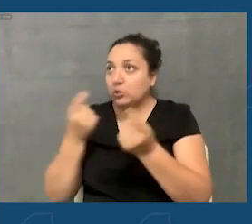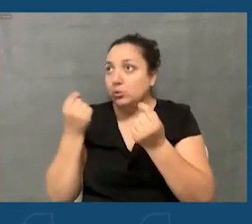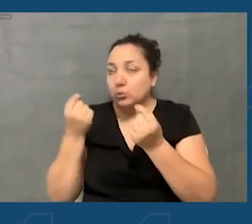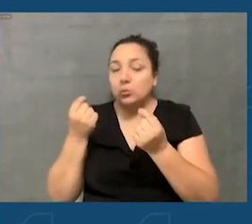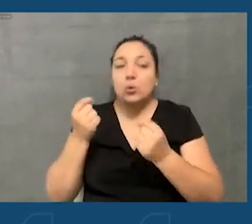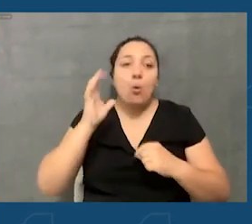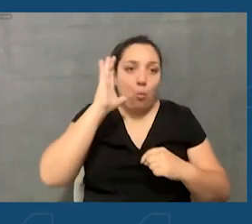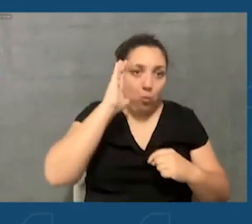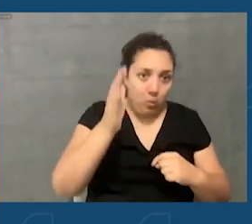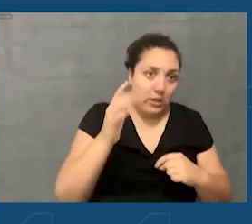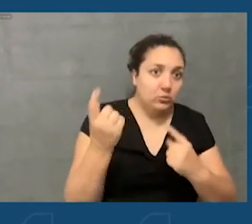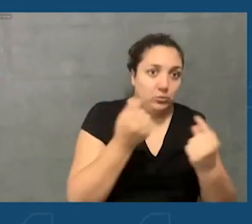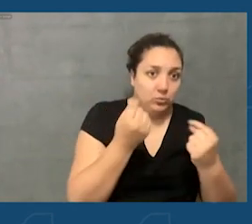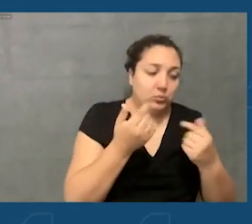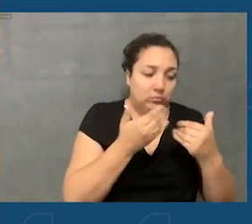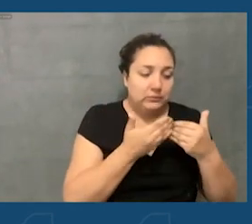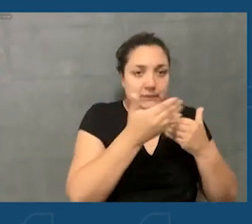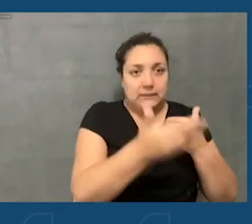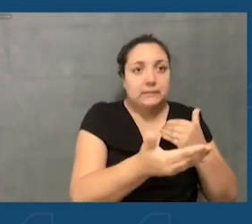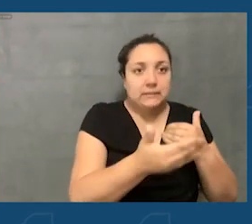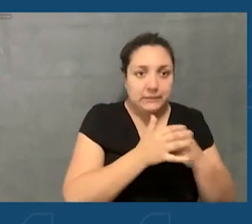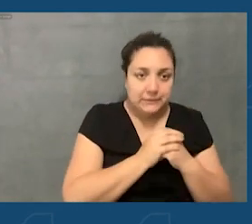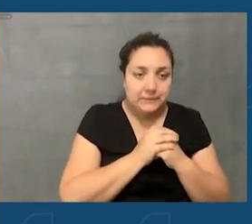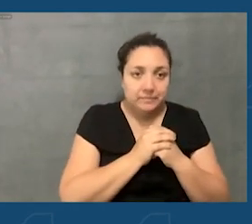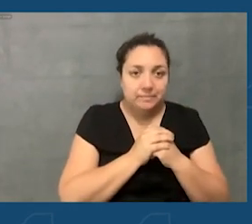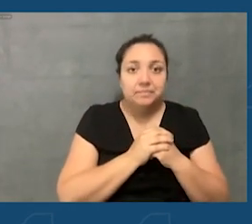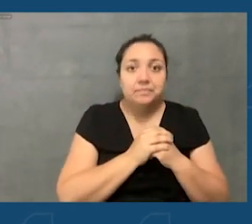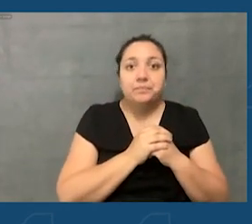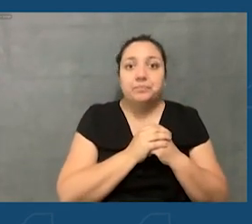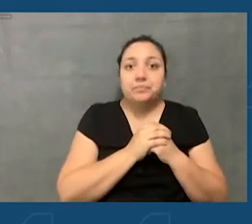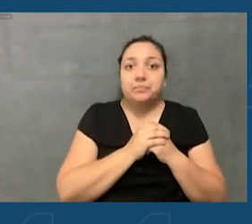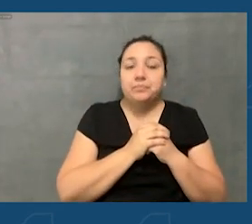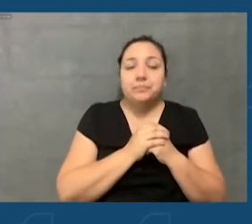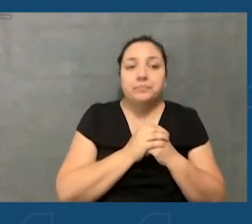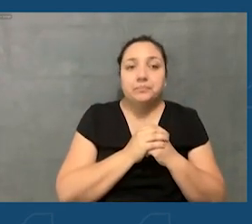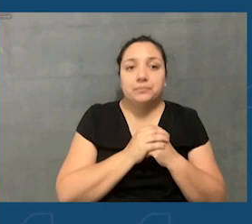want to just highlight a couple of the images.